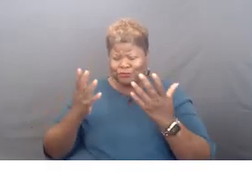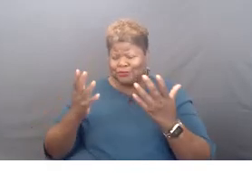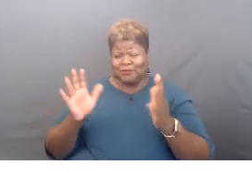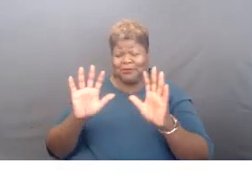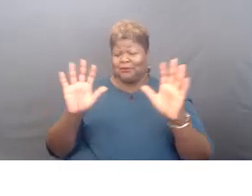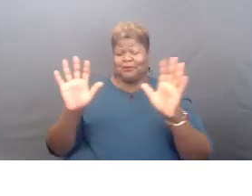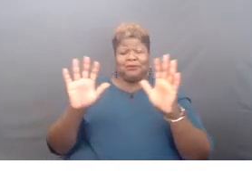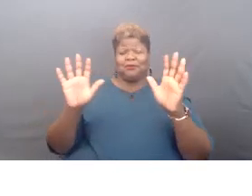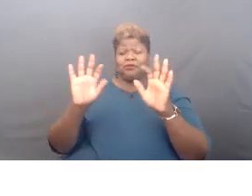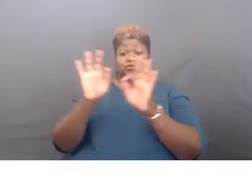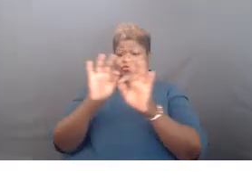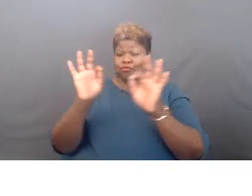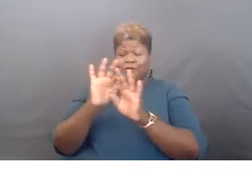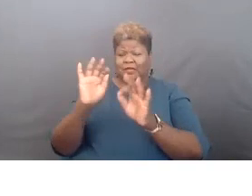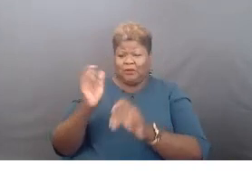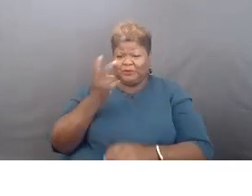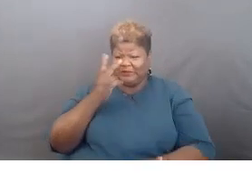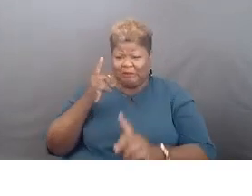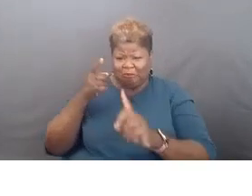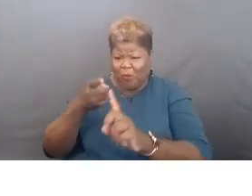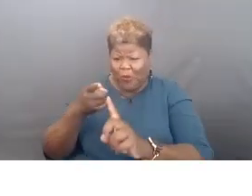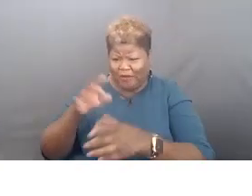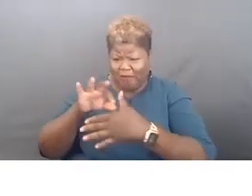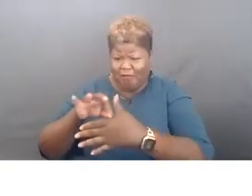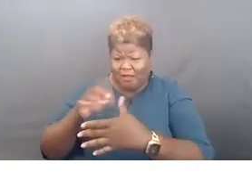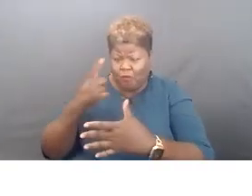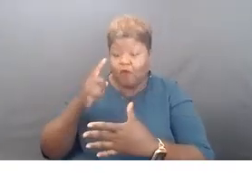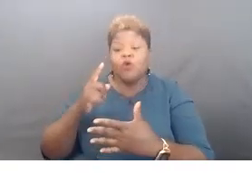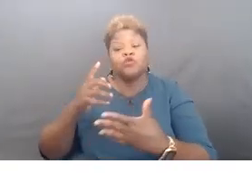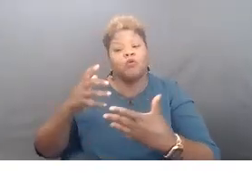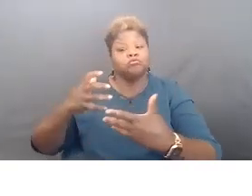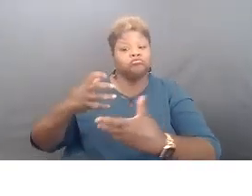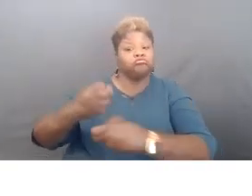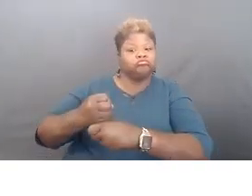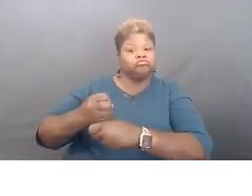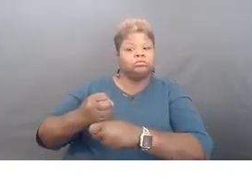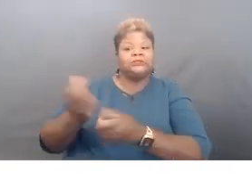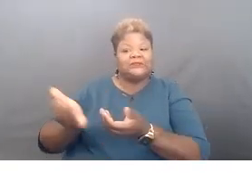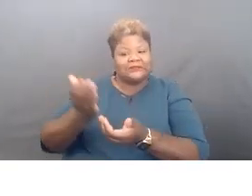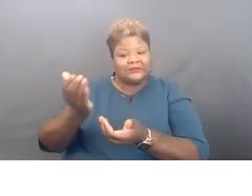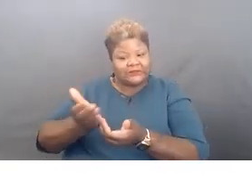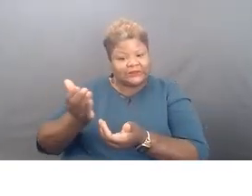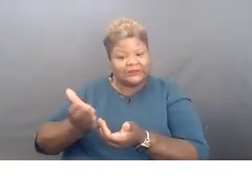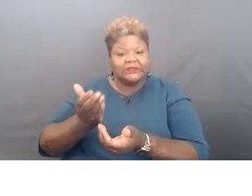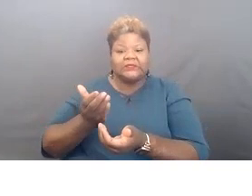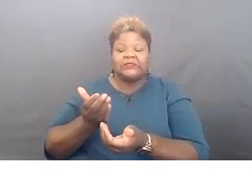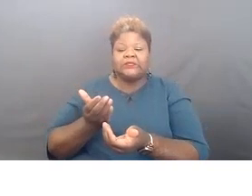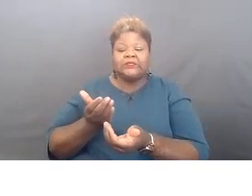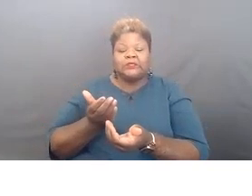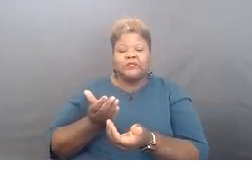so distracting that they don't really get to the heart of the content. So make it succinct, make it easy